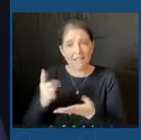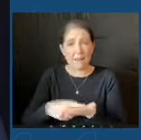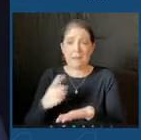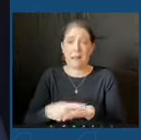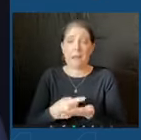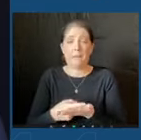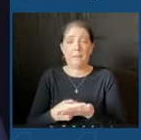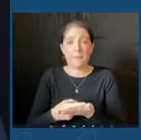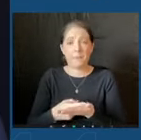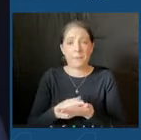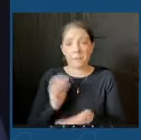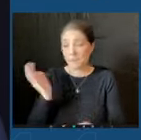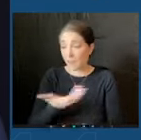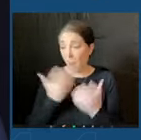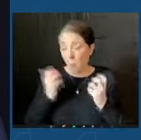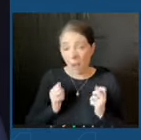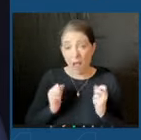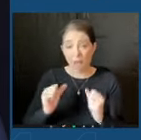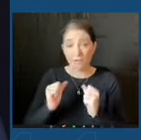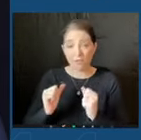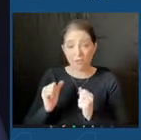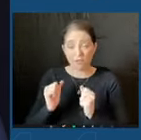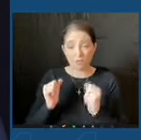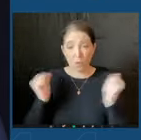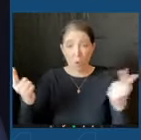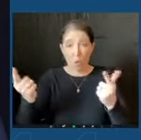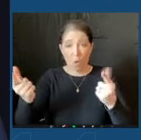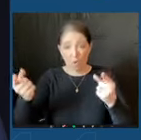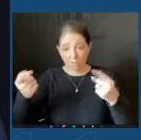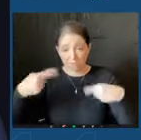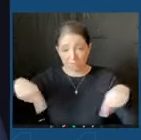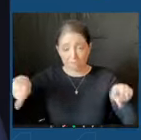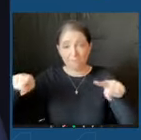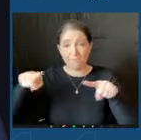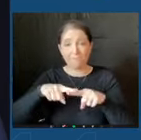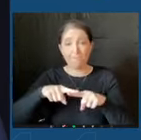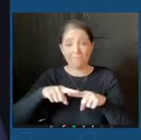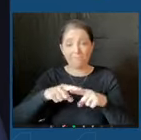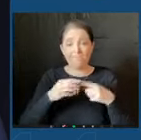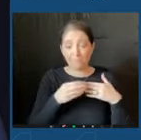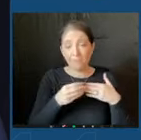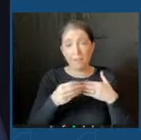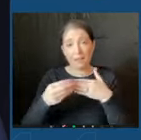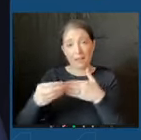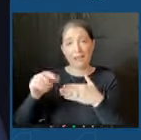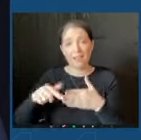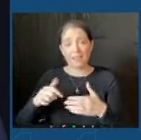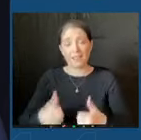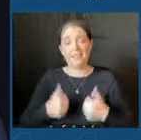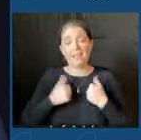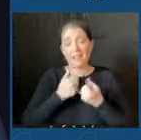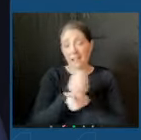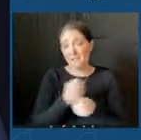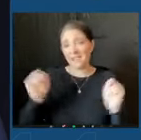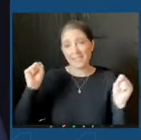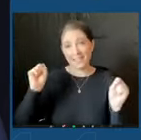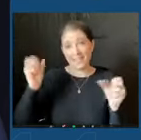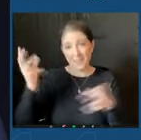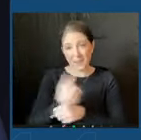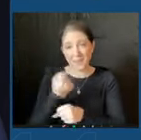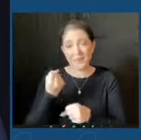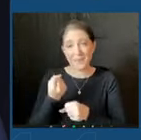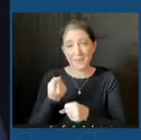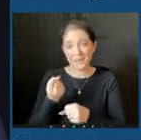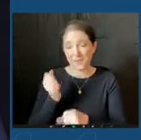here today have led to this life-saving victory. And it's my honor, all of our honor,